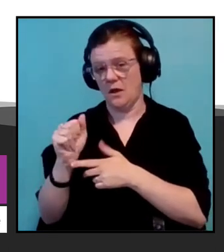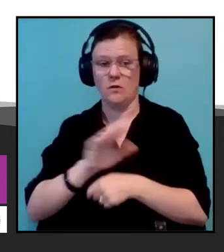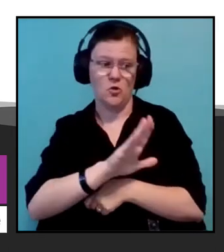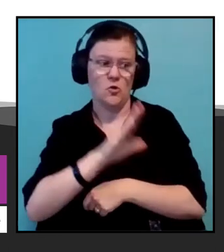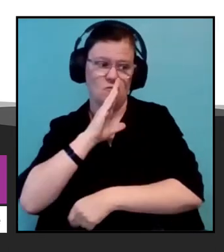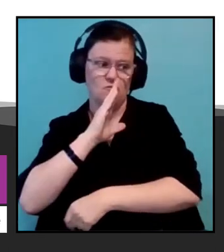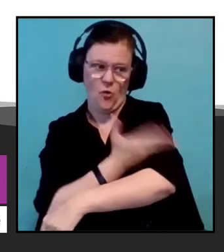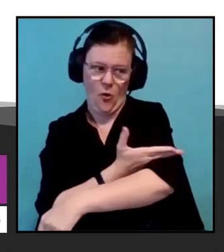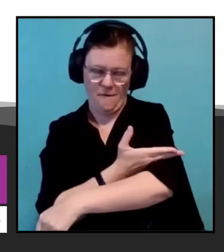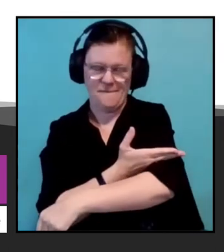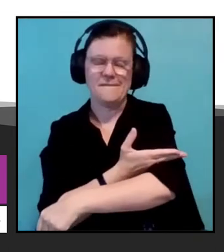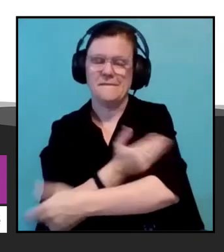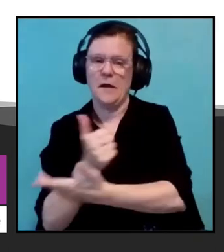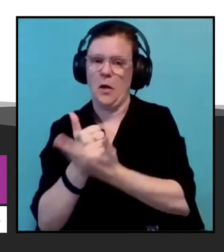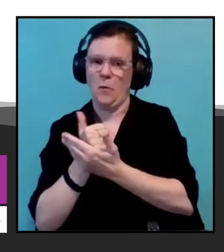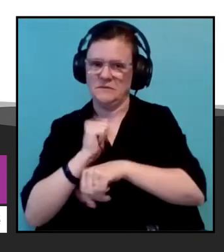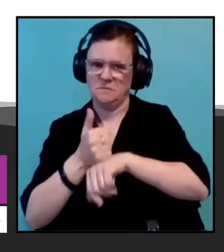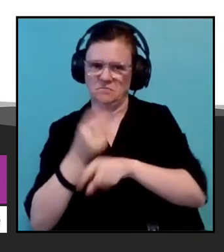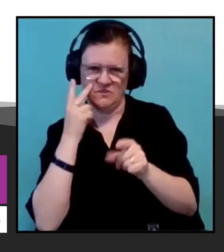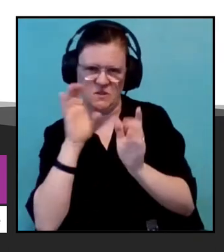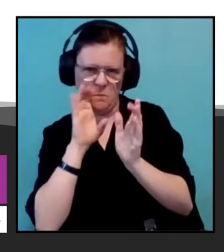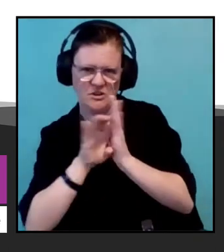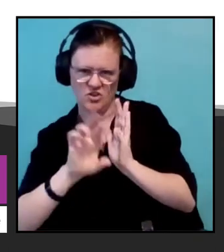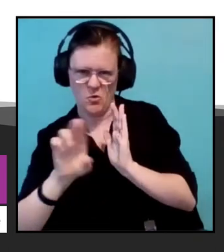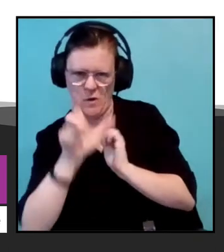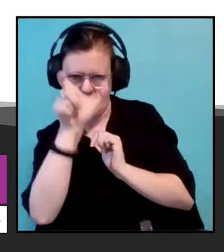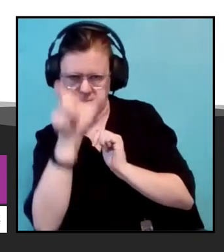us get our altar together, as you can see in the photo on the right.